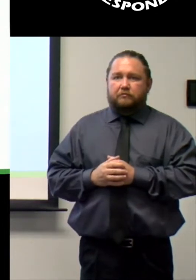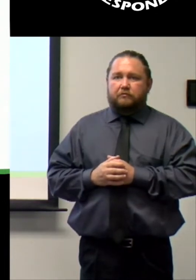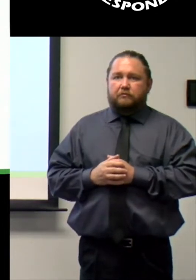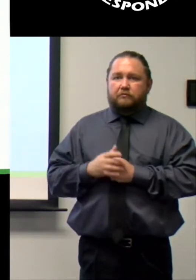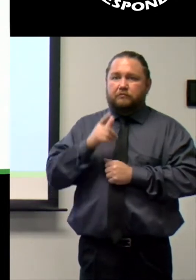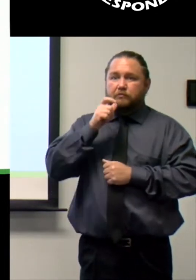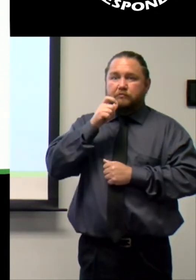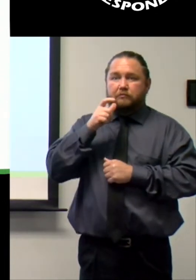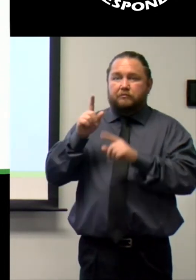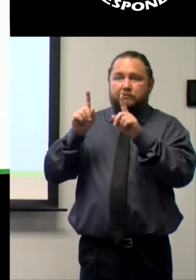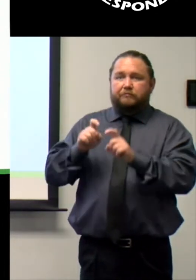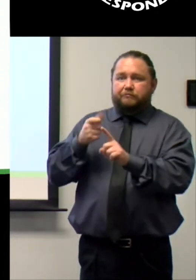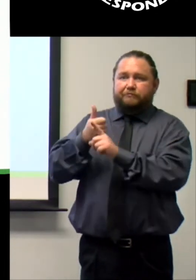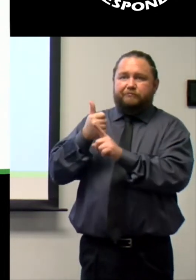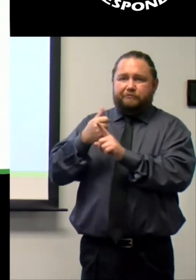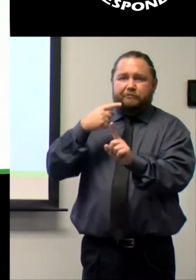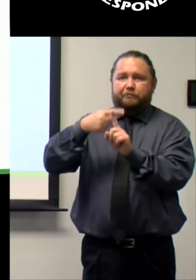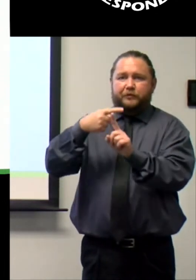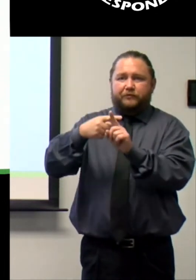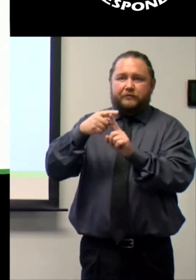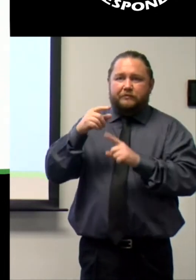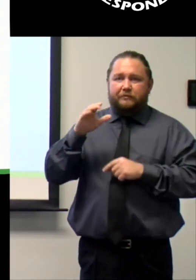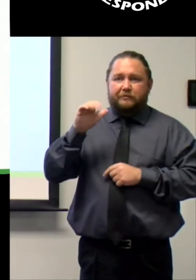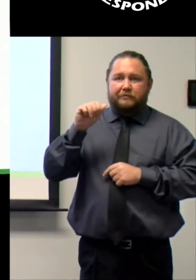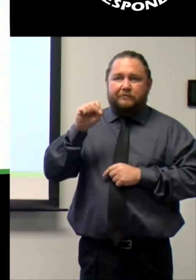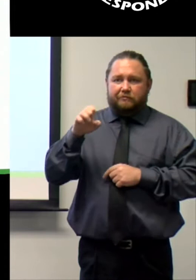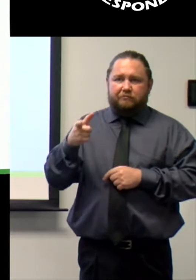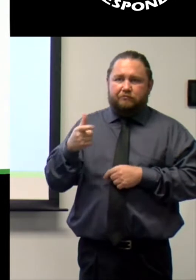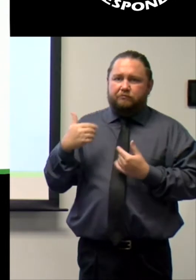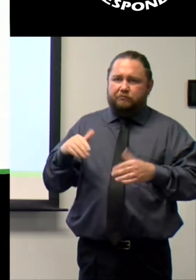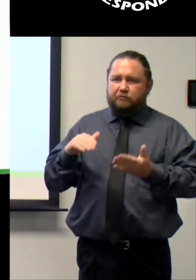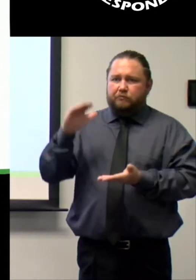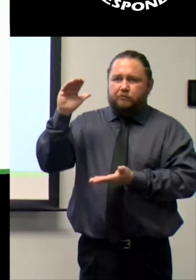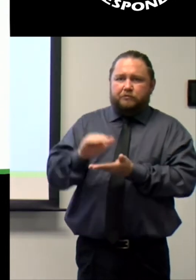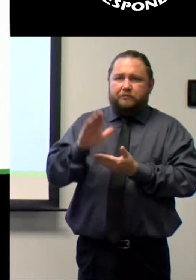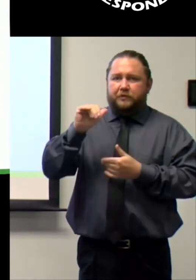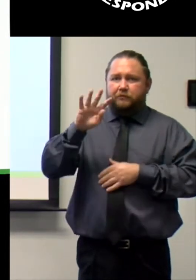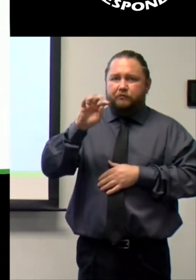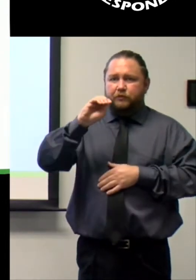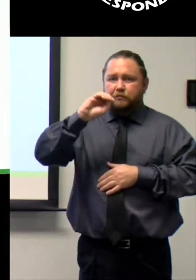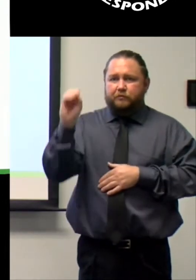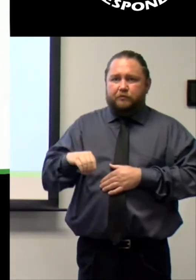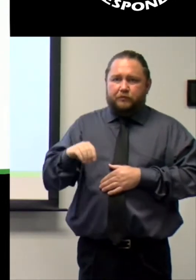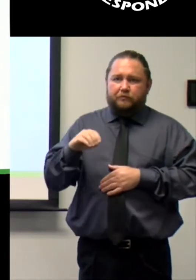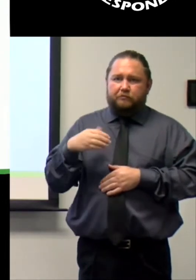So as we look at our next slide, it just gives you a sense of what